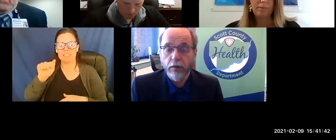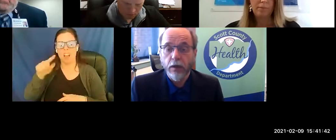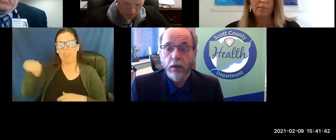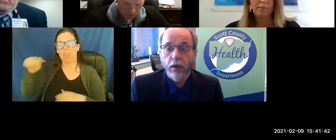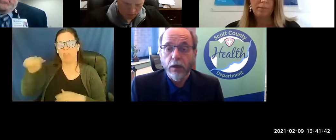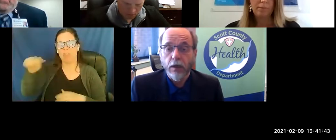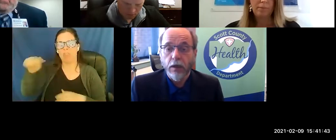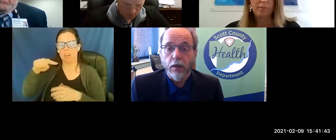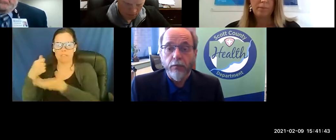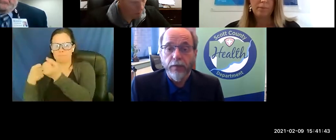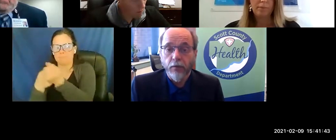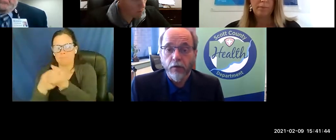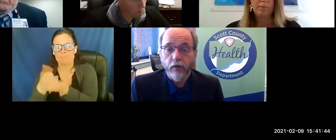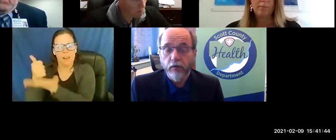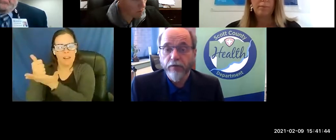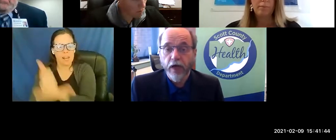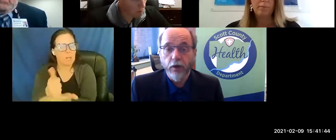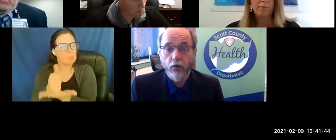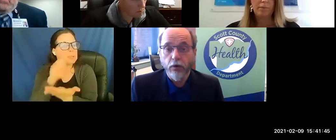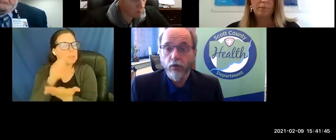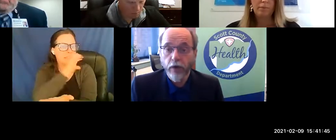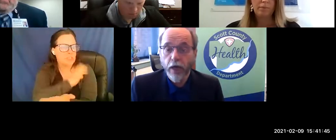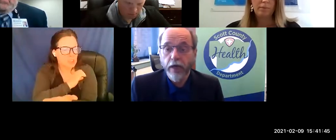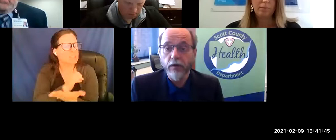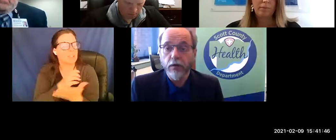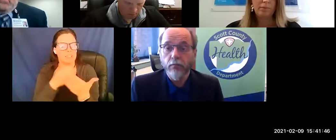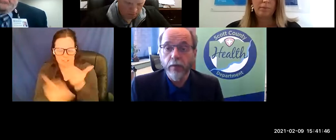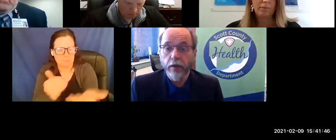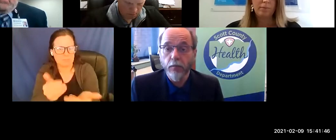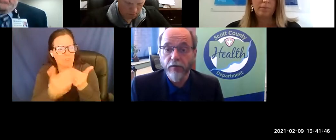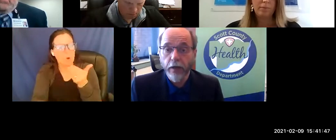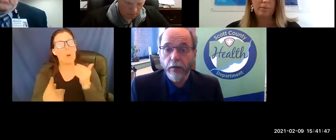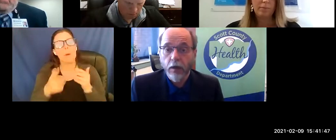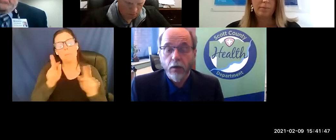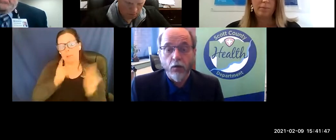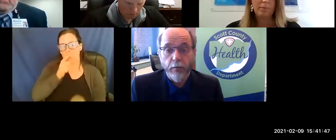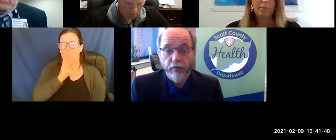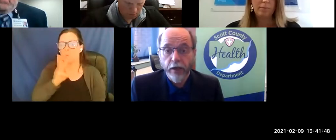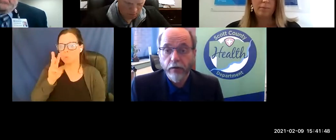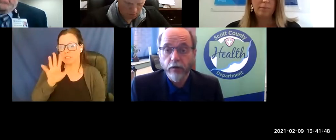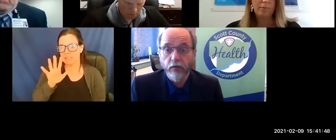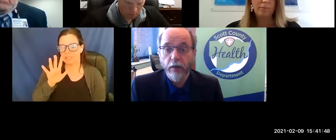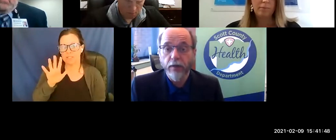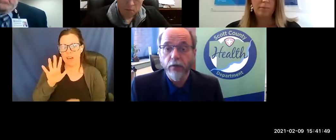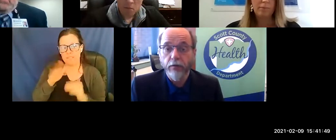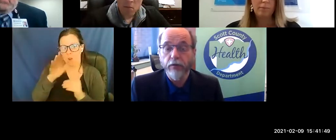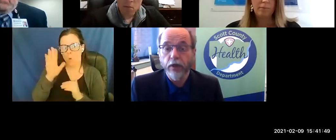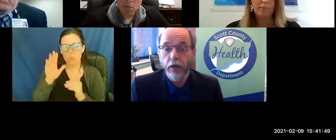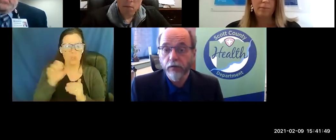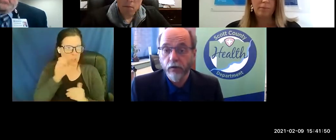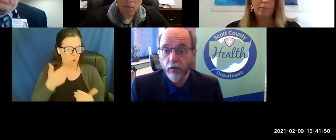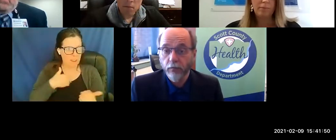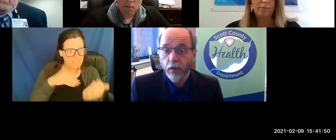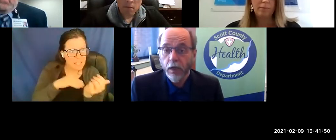forward. People 65 and older who do not have a medical provider or a provider who is not a member of the 3